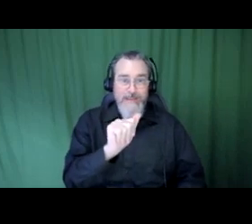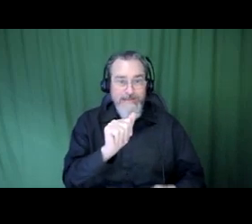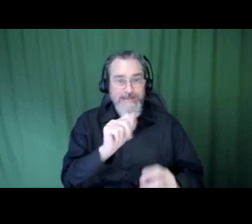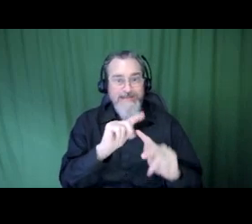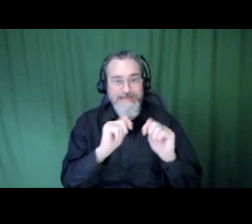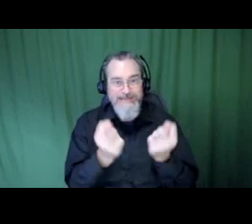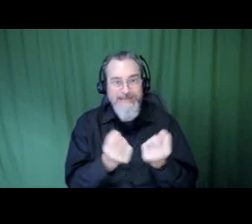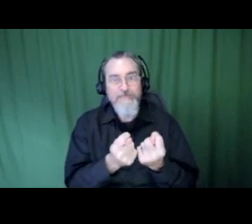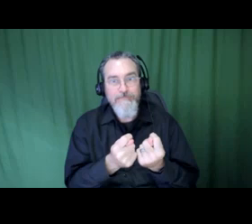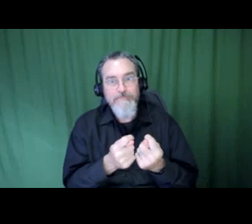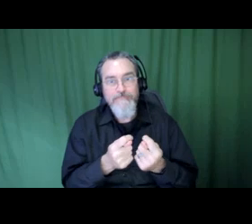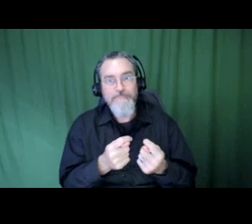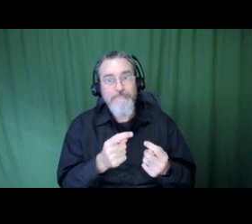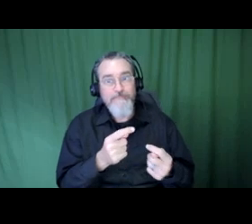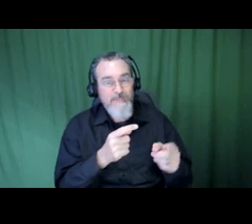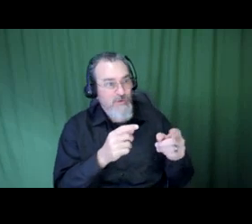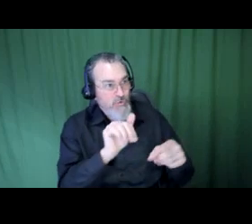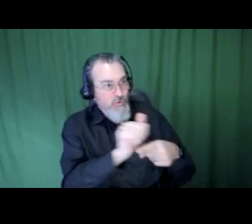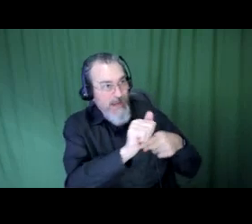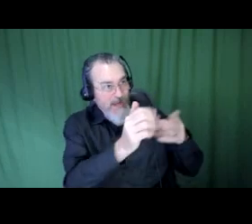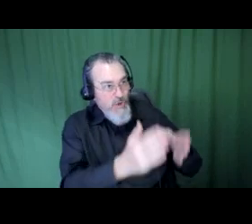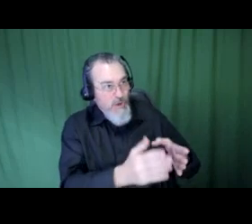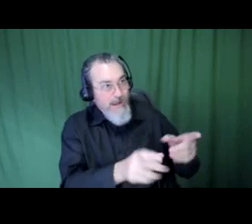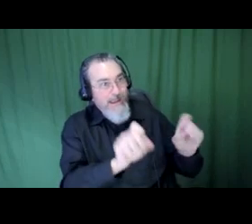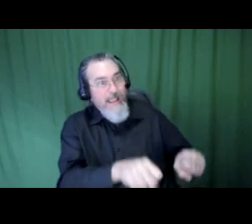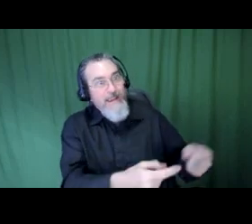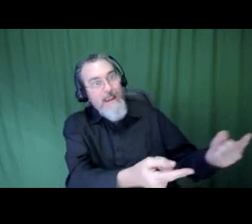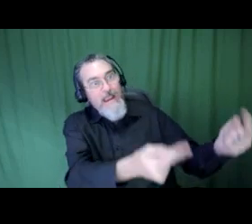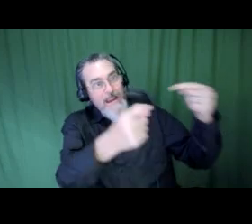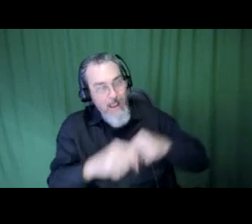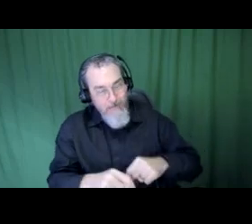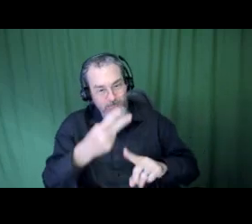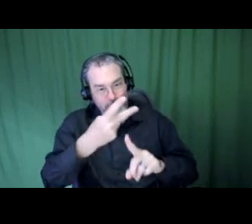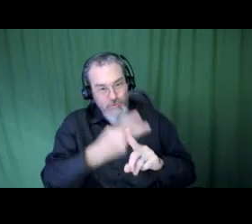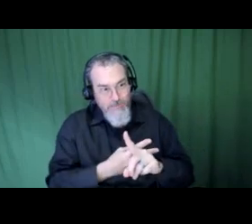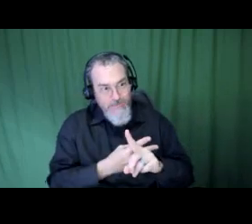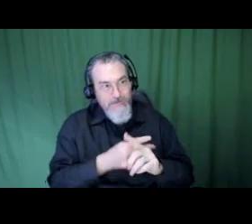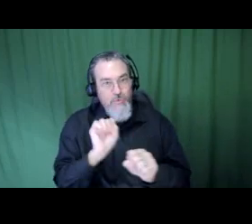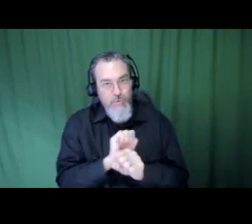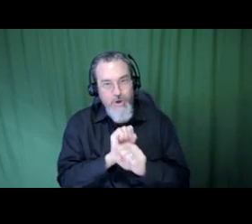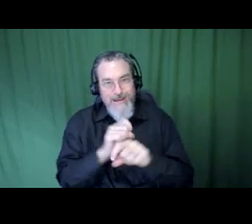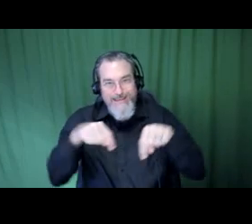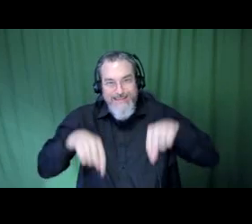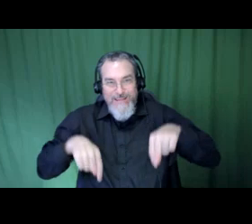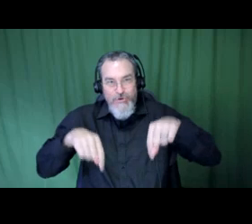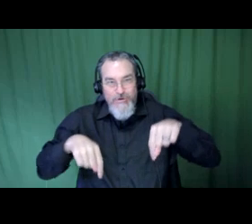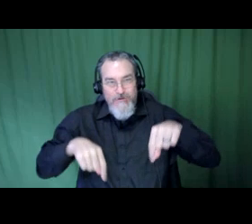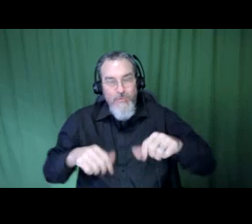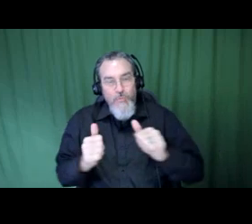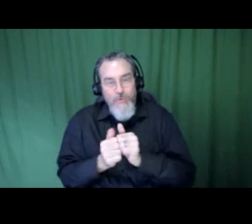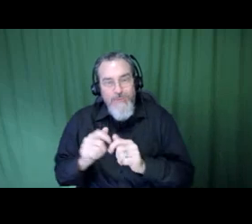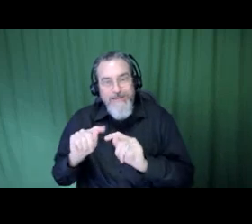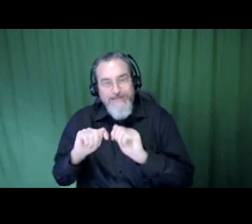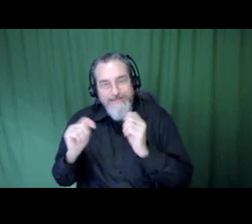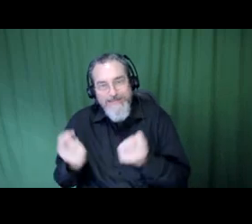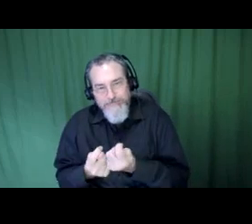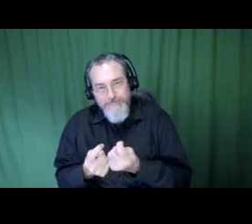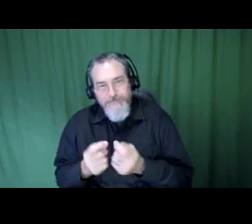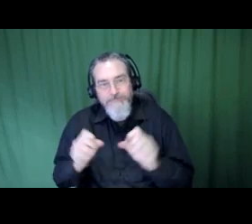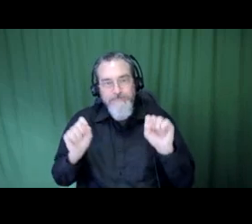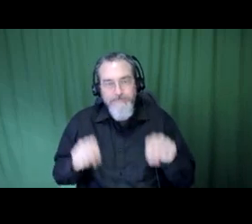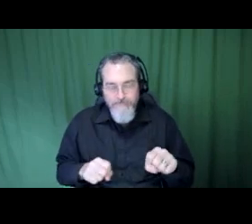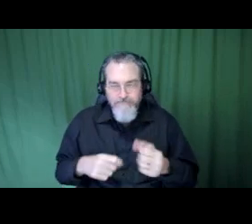here for 2 whole months in person, working with the team, putting together a training plan to address what they need